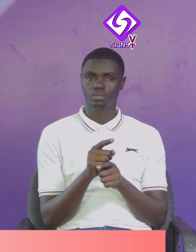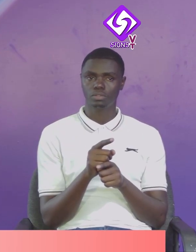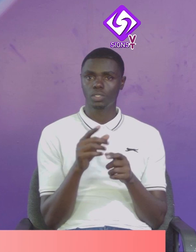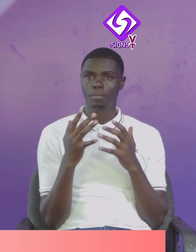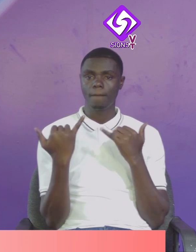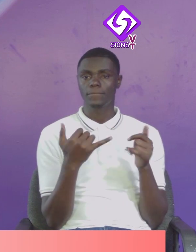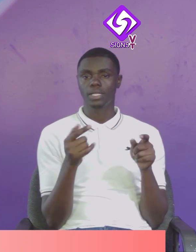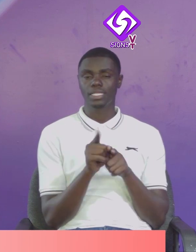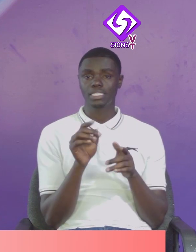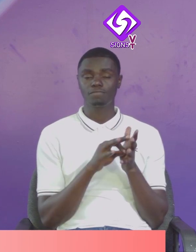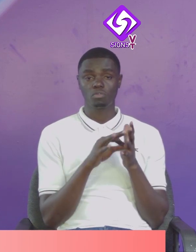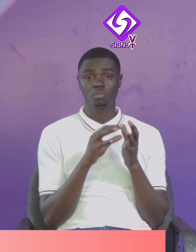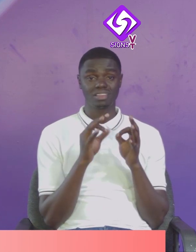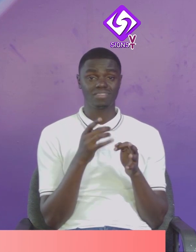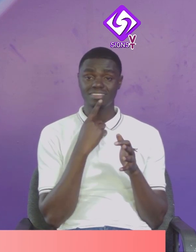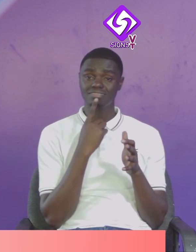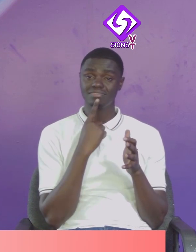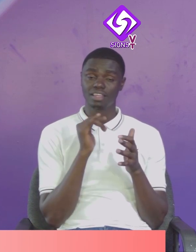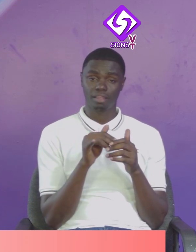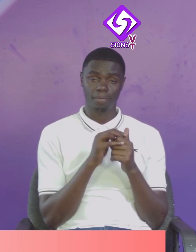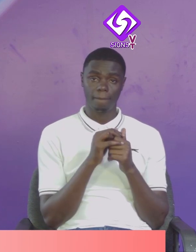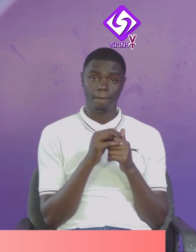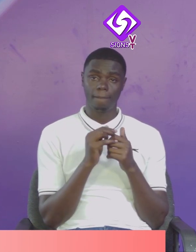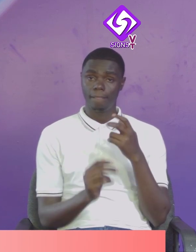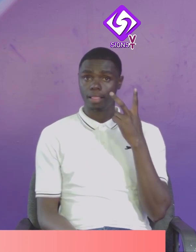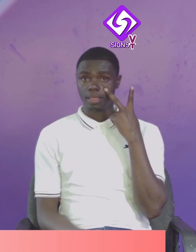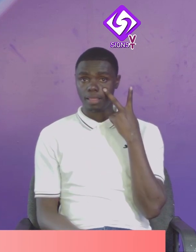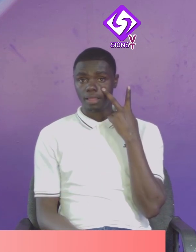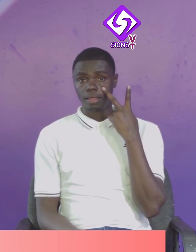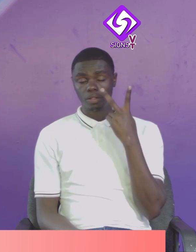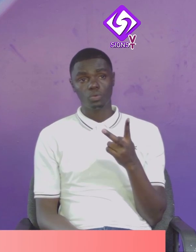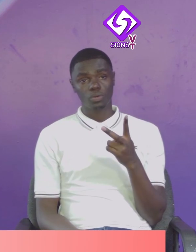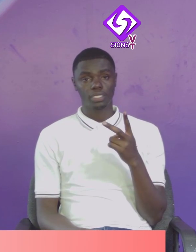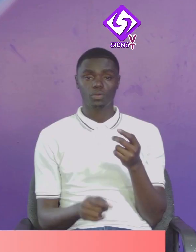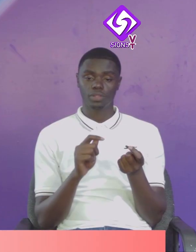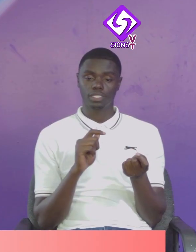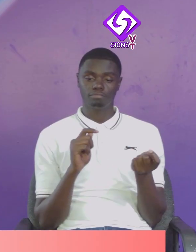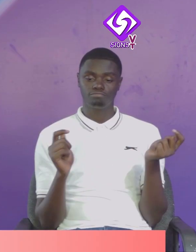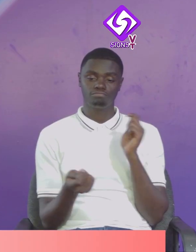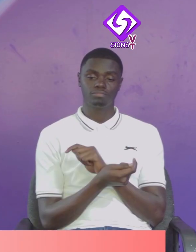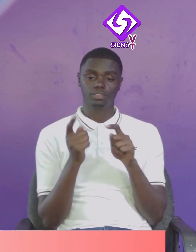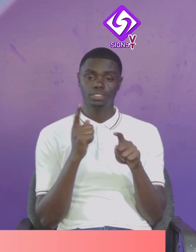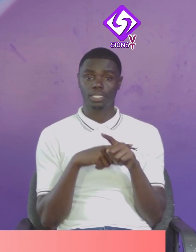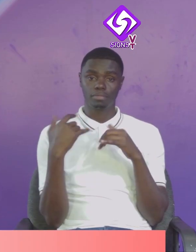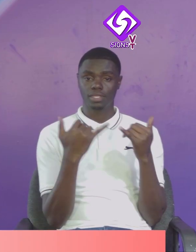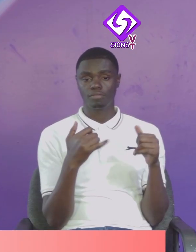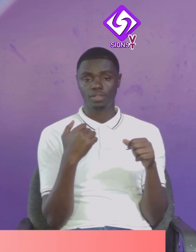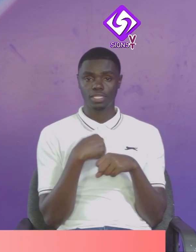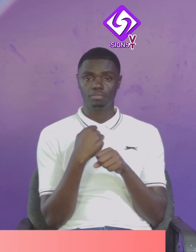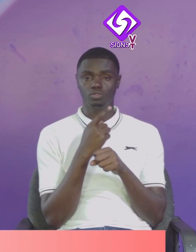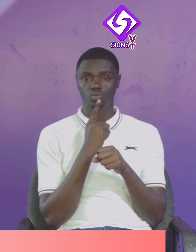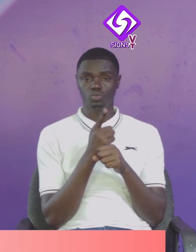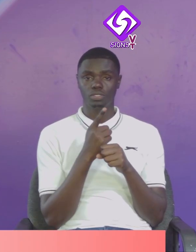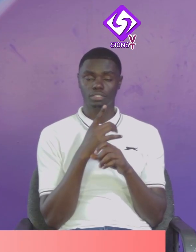format. Right. And if I may say so, you will look at how they invert, especially when they are playing. Right. They make sure that